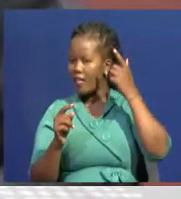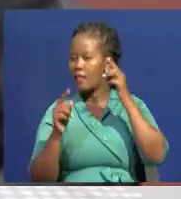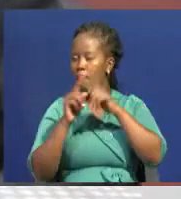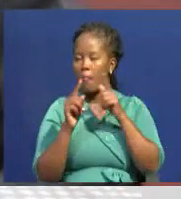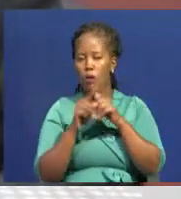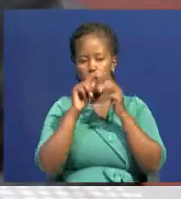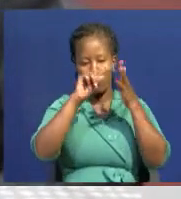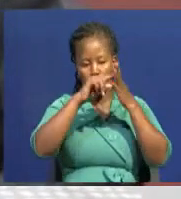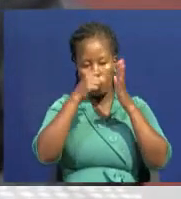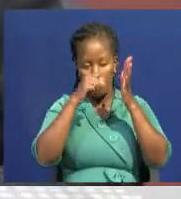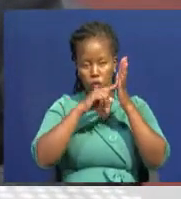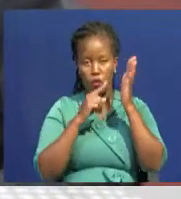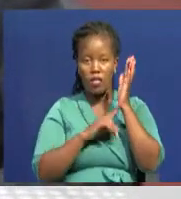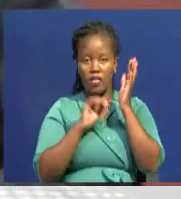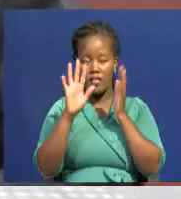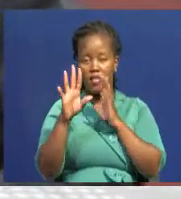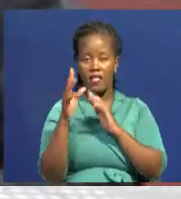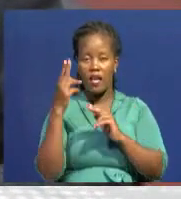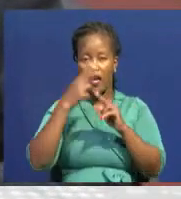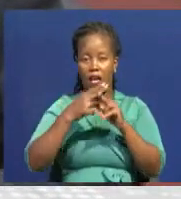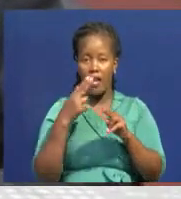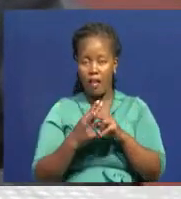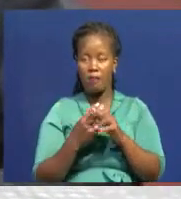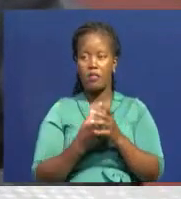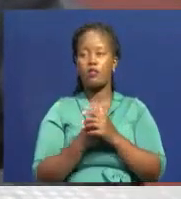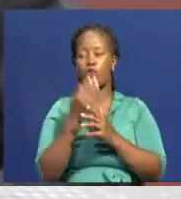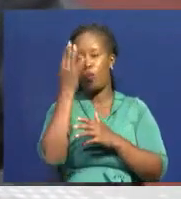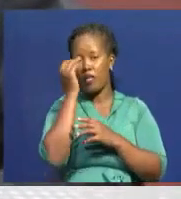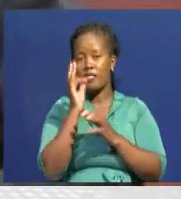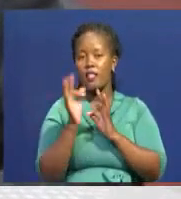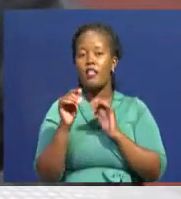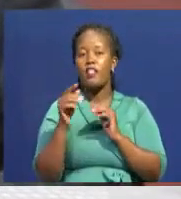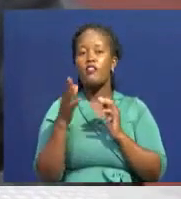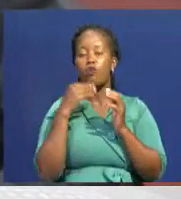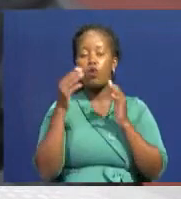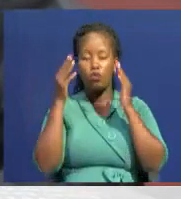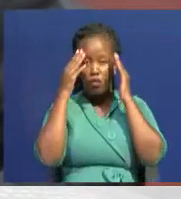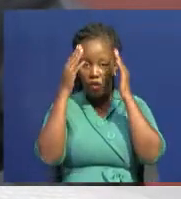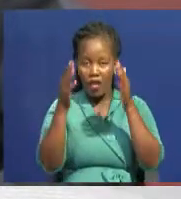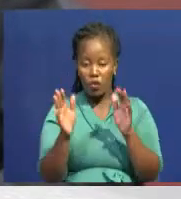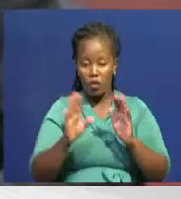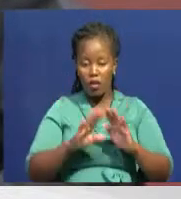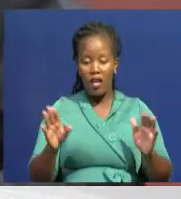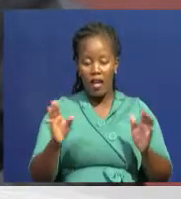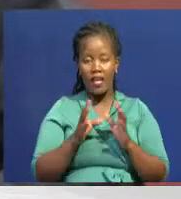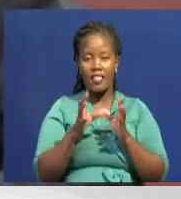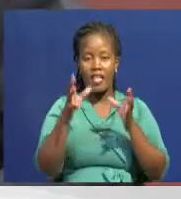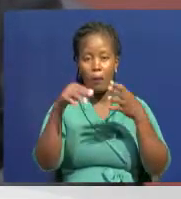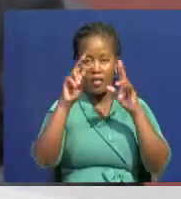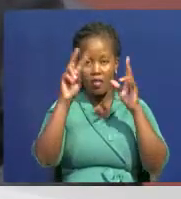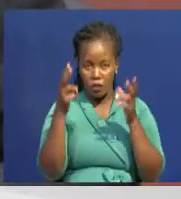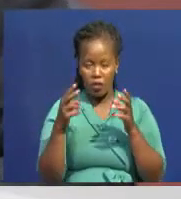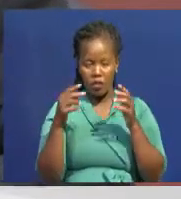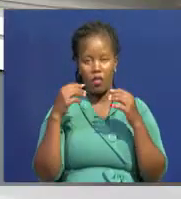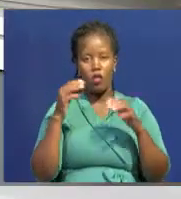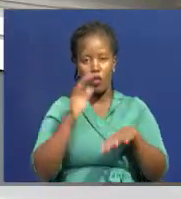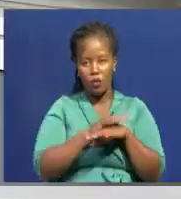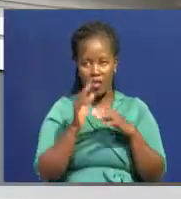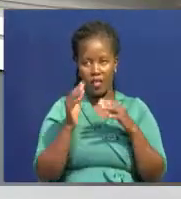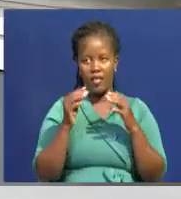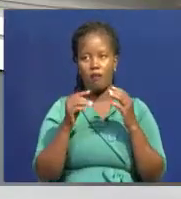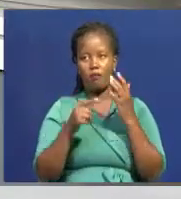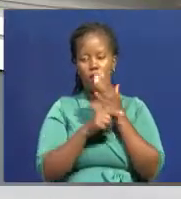enlist their names under the database so that whoever wants to deal with real estate can hook up a name from there. All right.